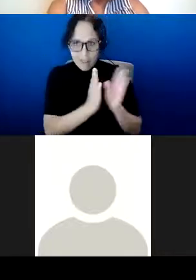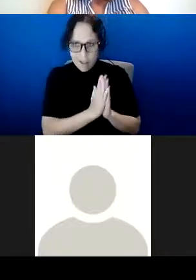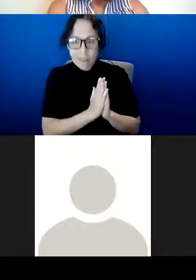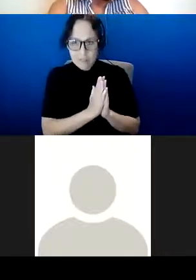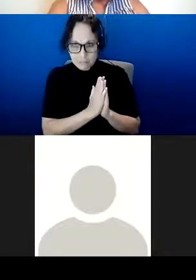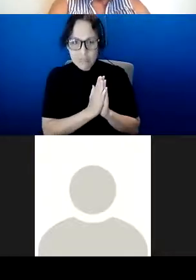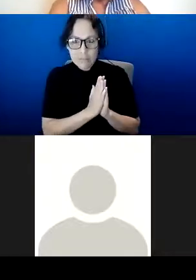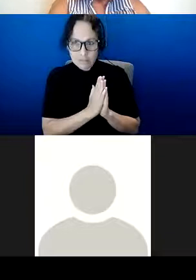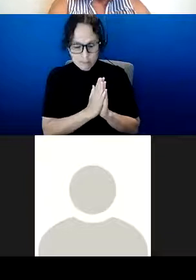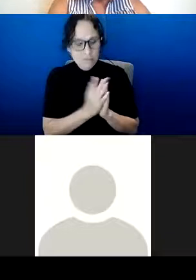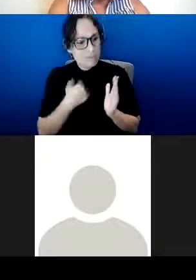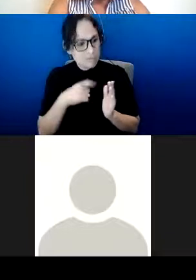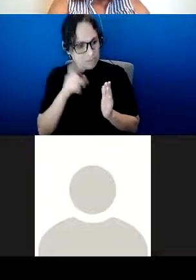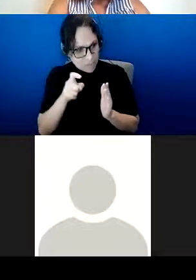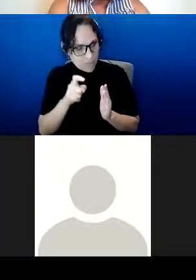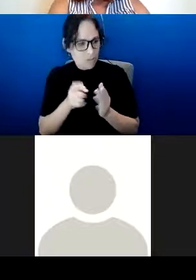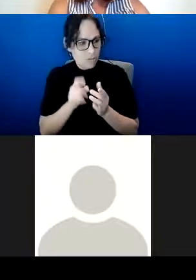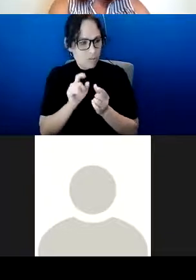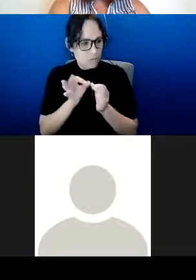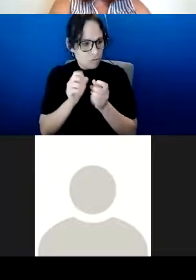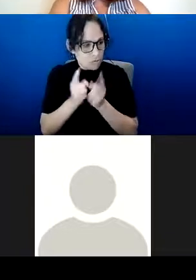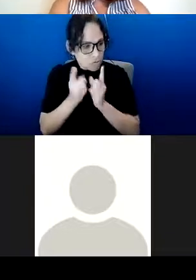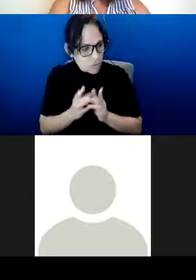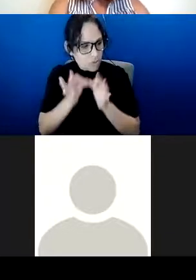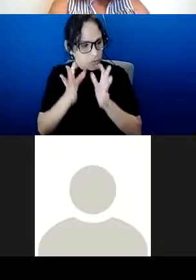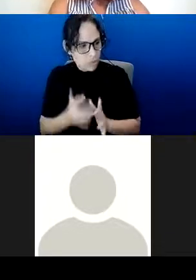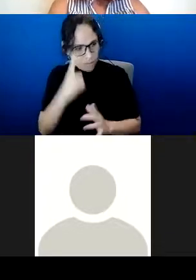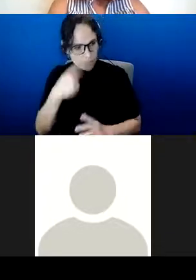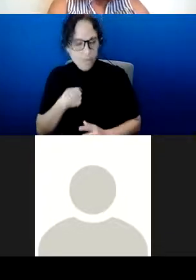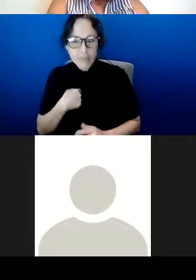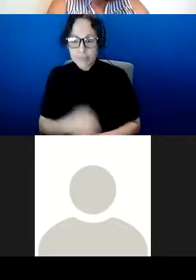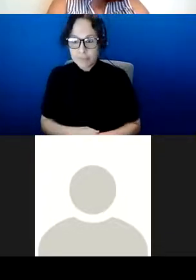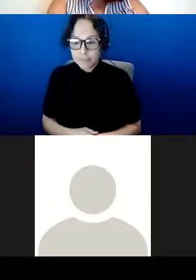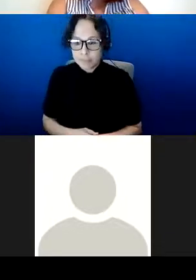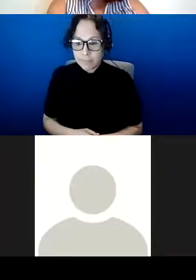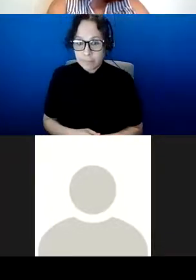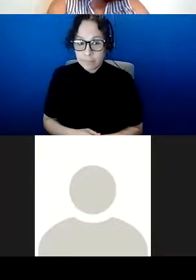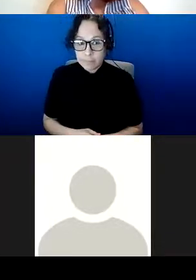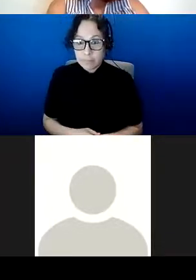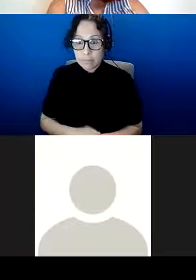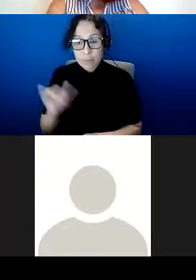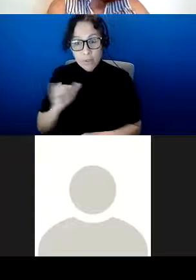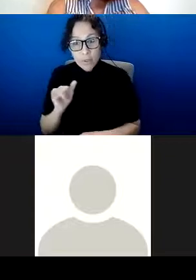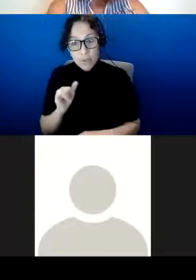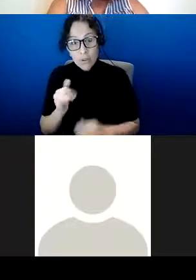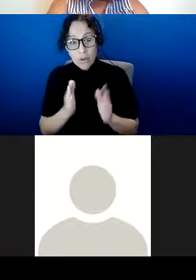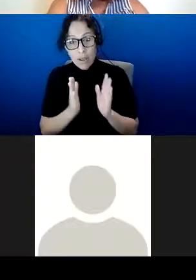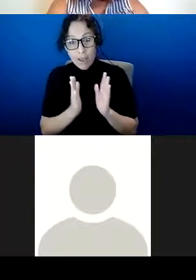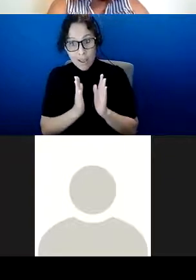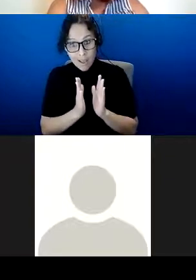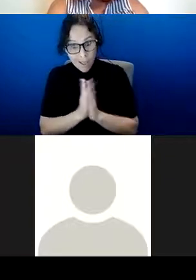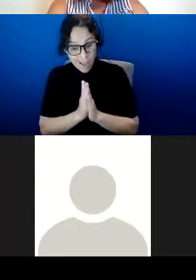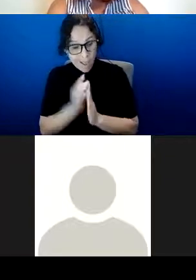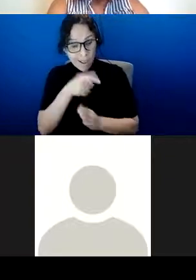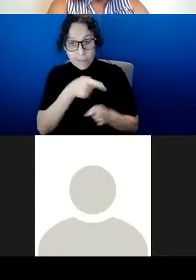to arrange to make sure that they are there for you. Ask the provider or specialist if they have a